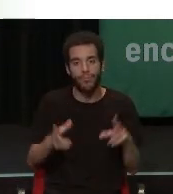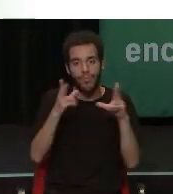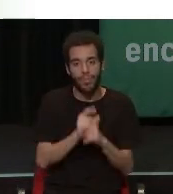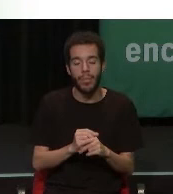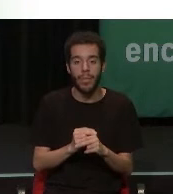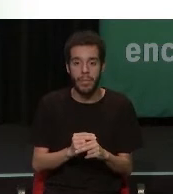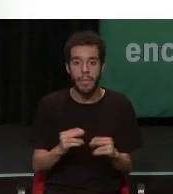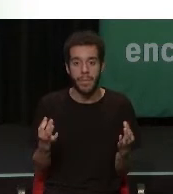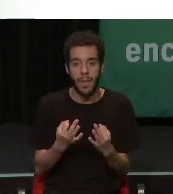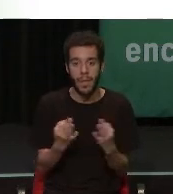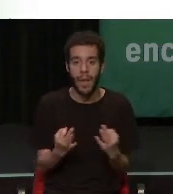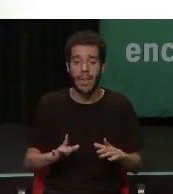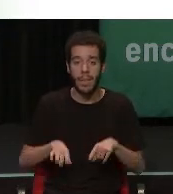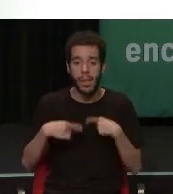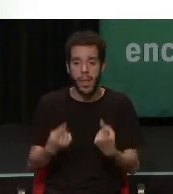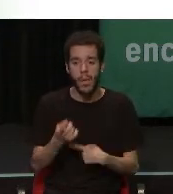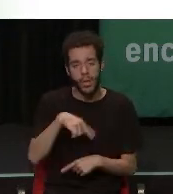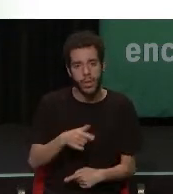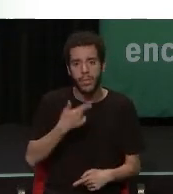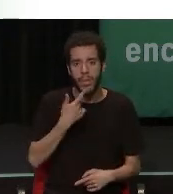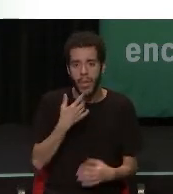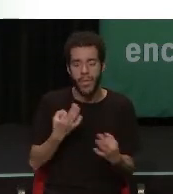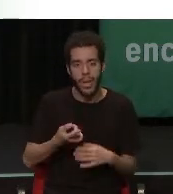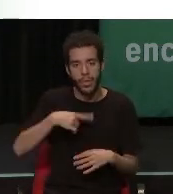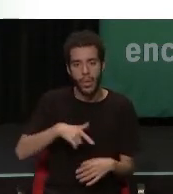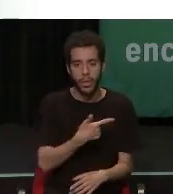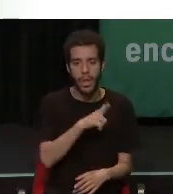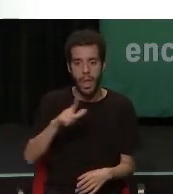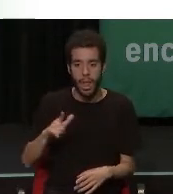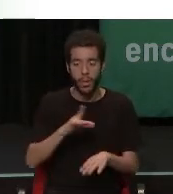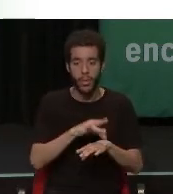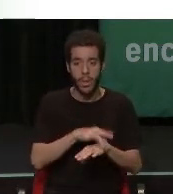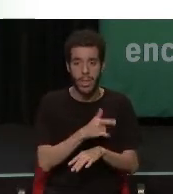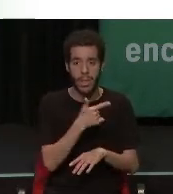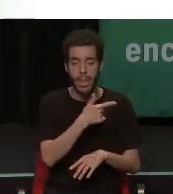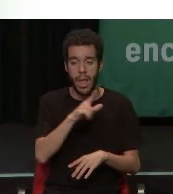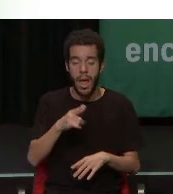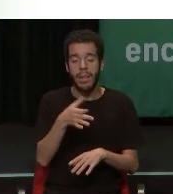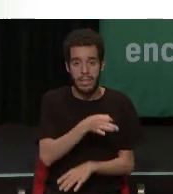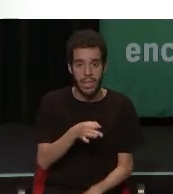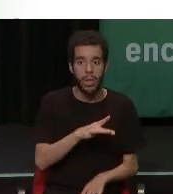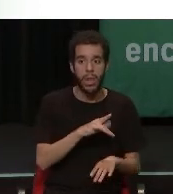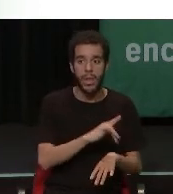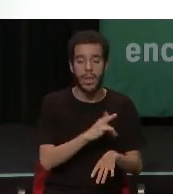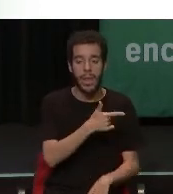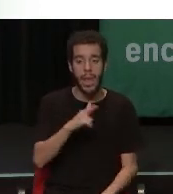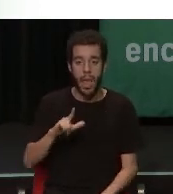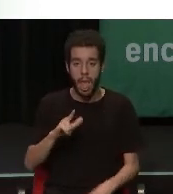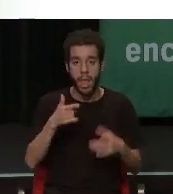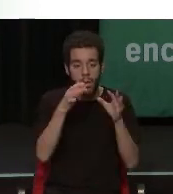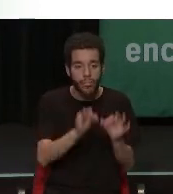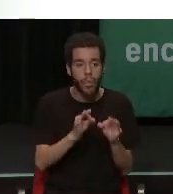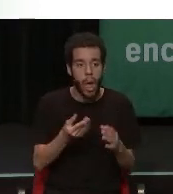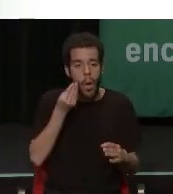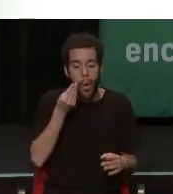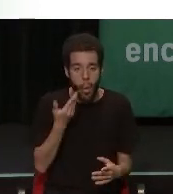oncogenic. And then we show that we can treat the TLL cells, we can target them by using